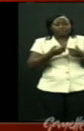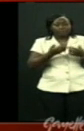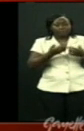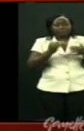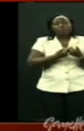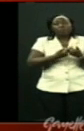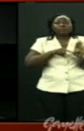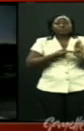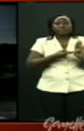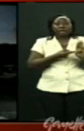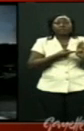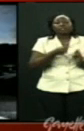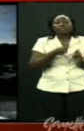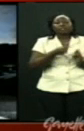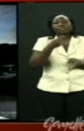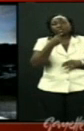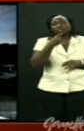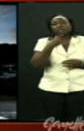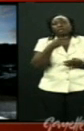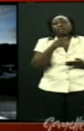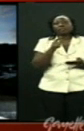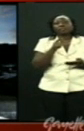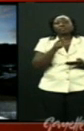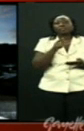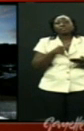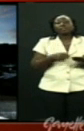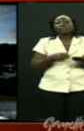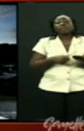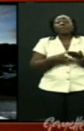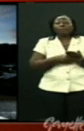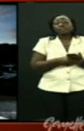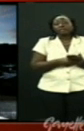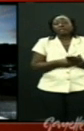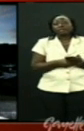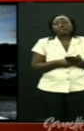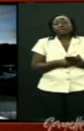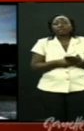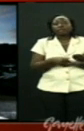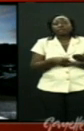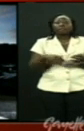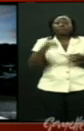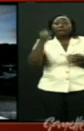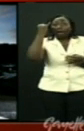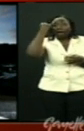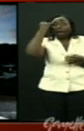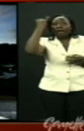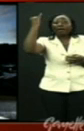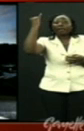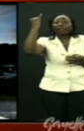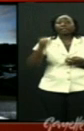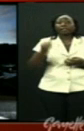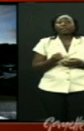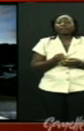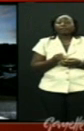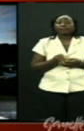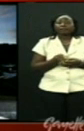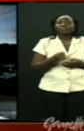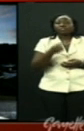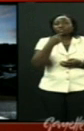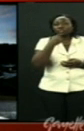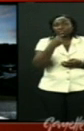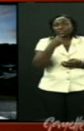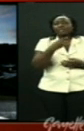really on facts and just moving along with the whole idea. I chose web because a lot of people, besides me, that's what I like.